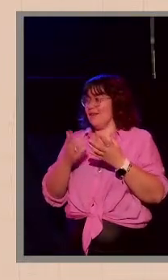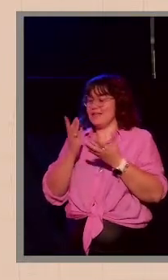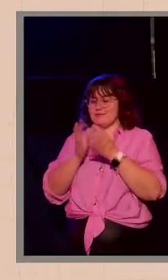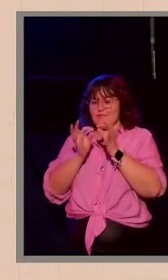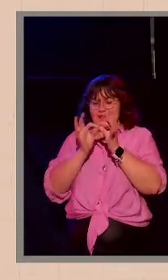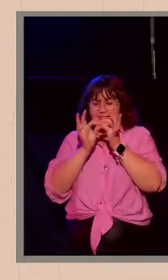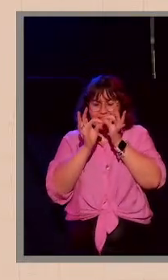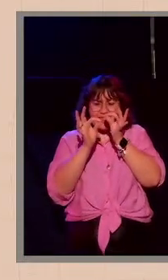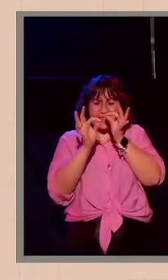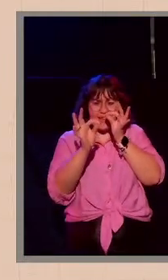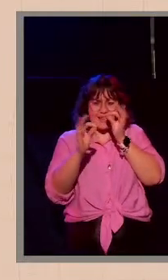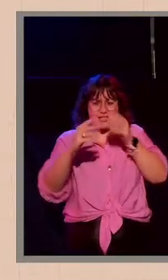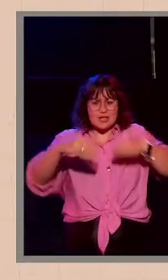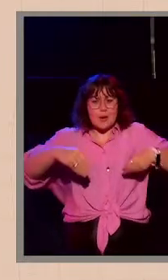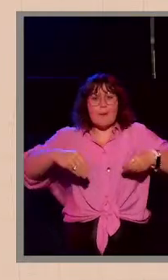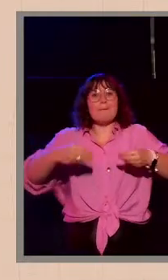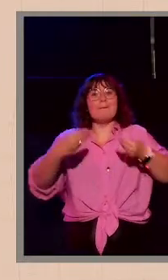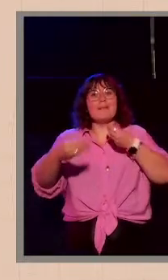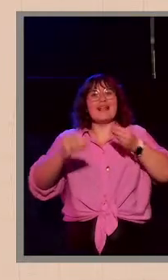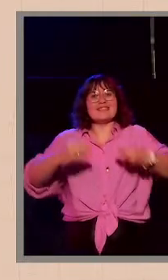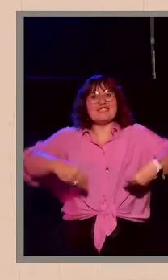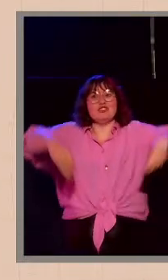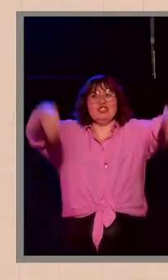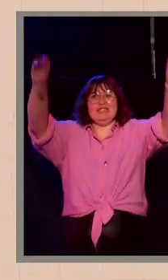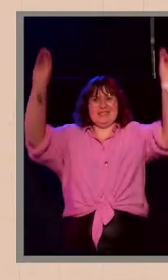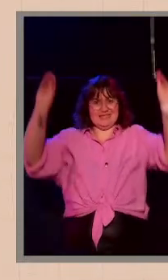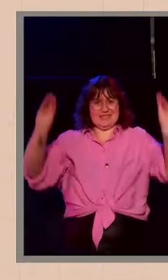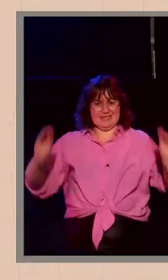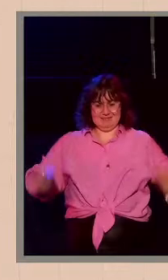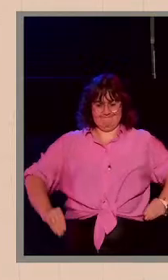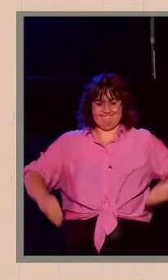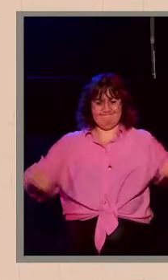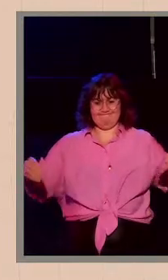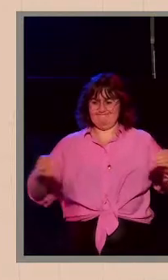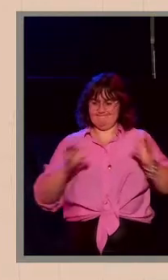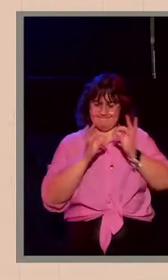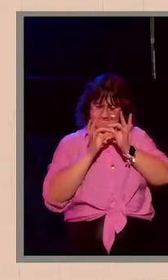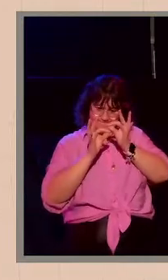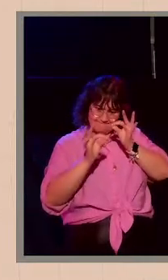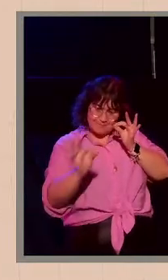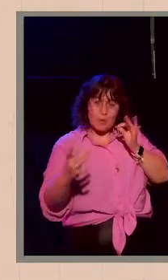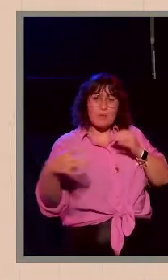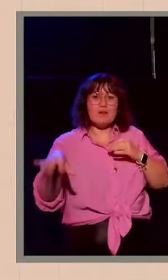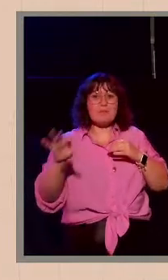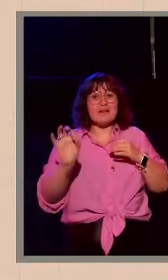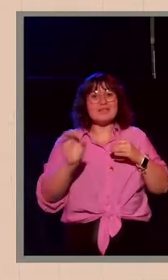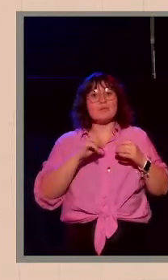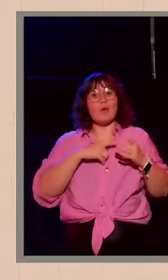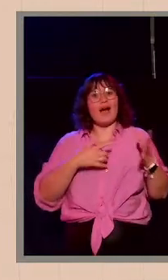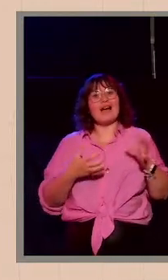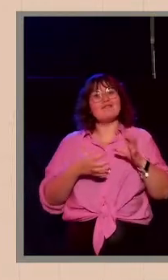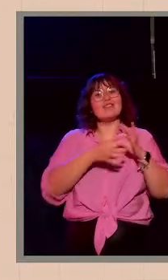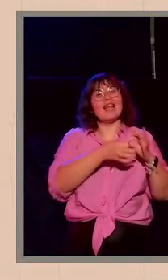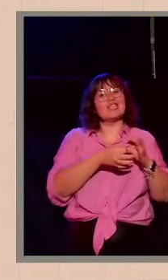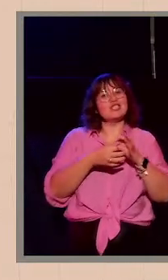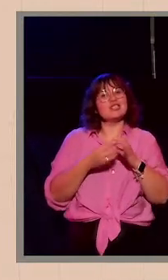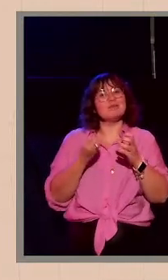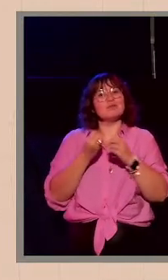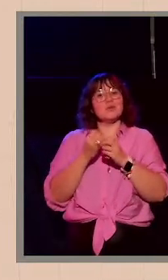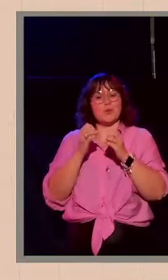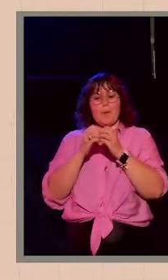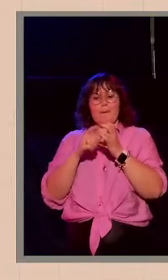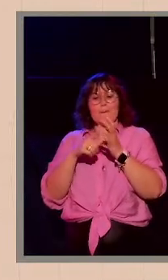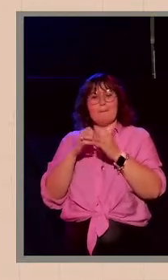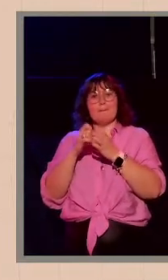thin plastic sheeting, we've kind of selected. It has a relationship to bubble wrap, which features a